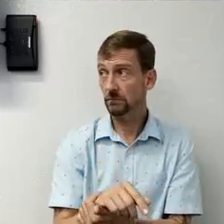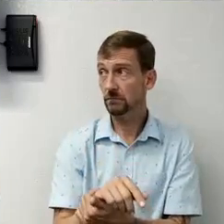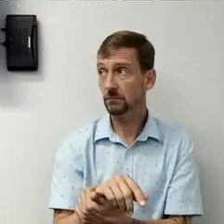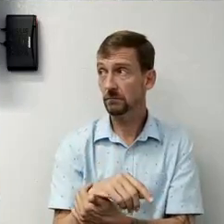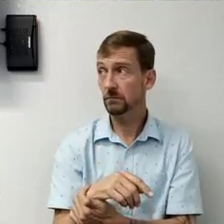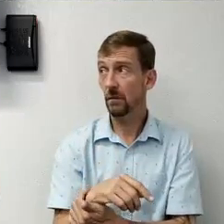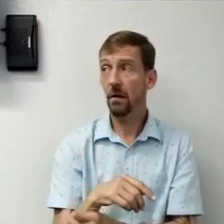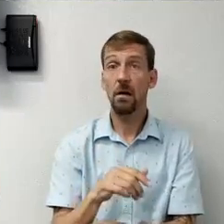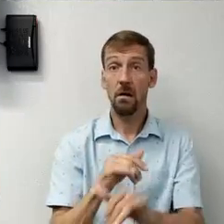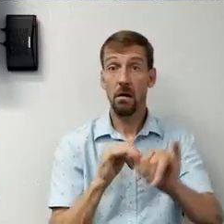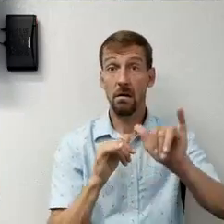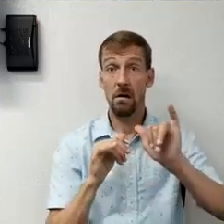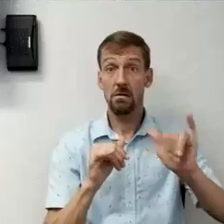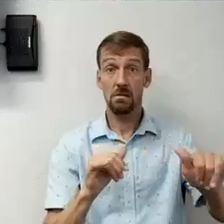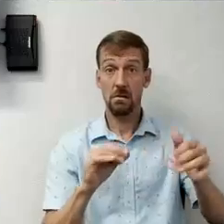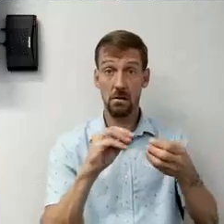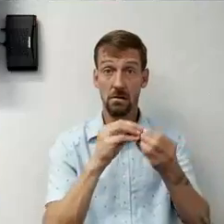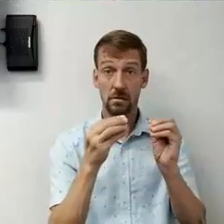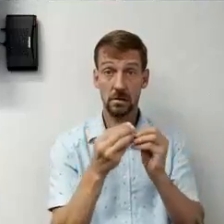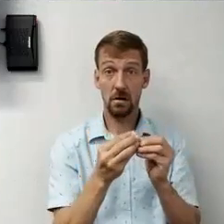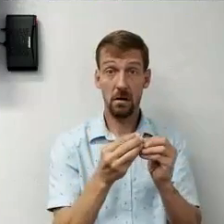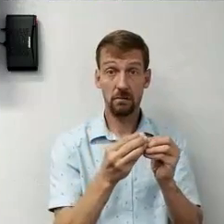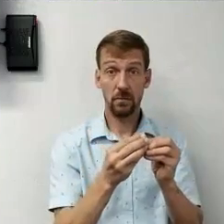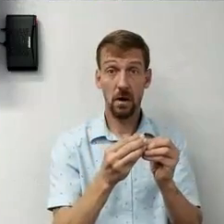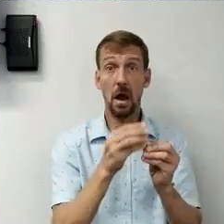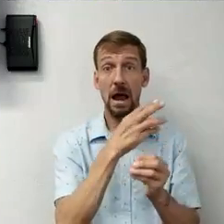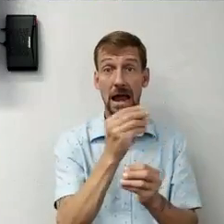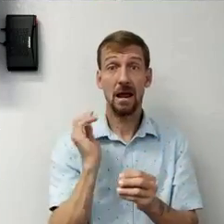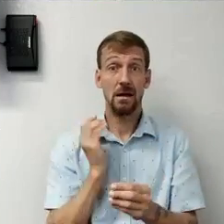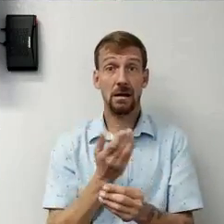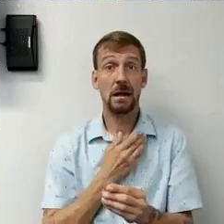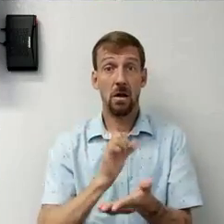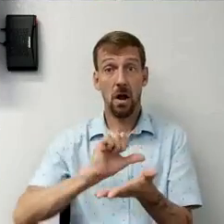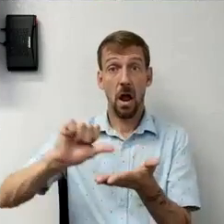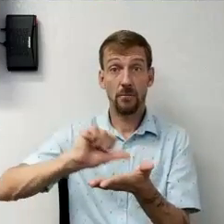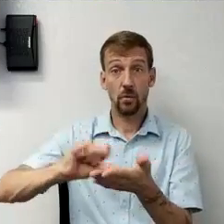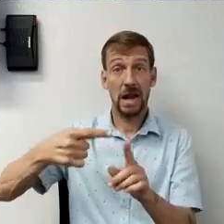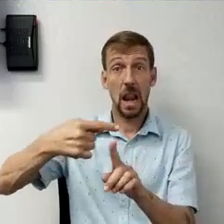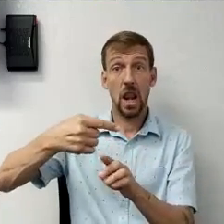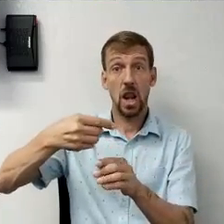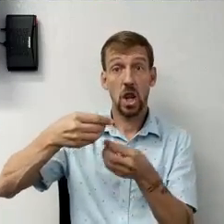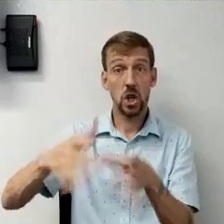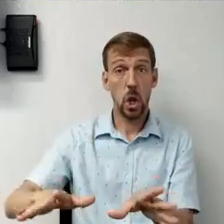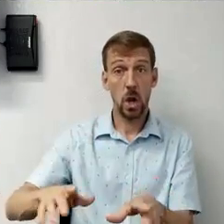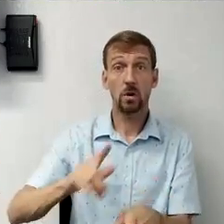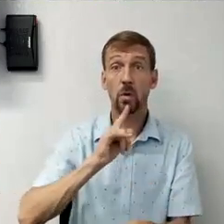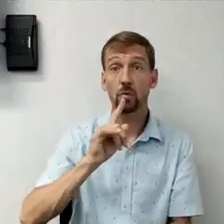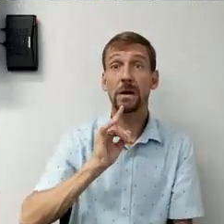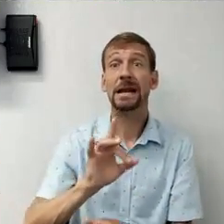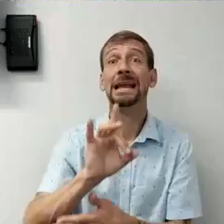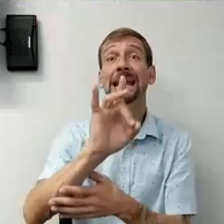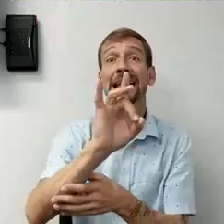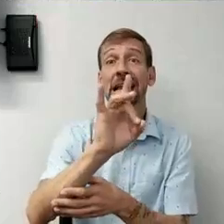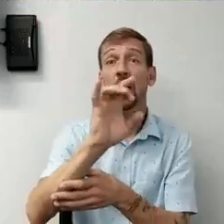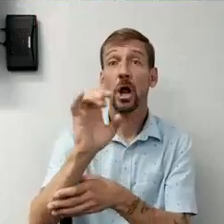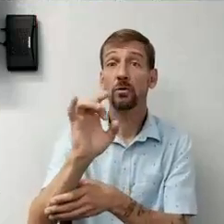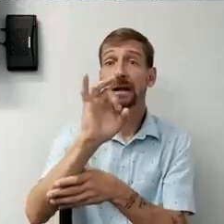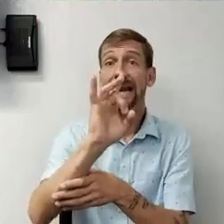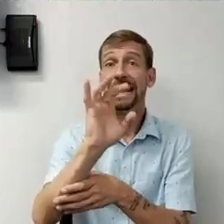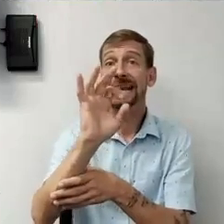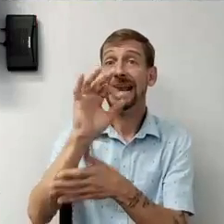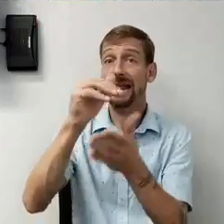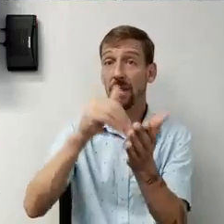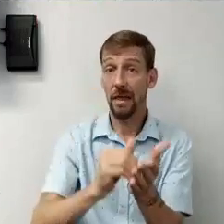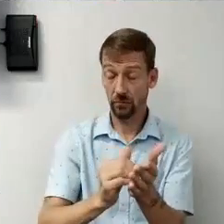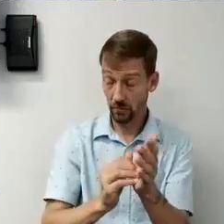you take that into consideration, our operating loss for the month was $889,000. So just